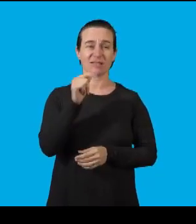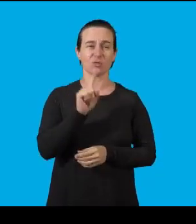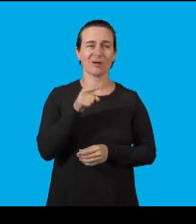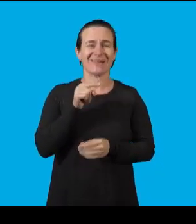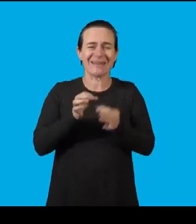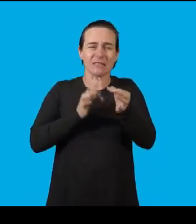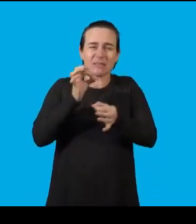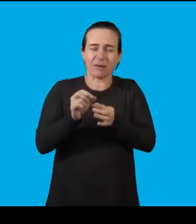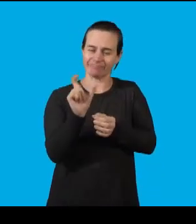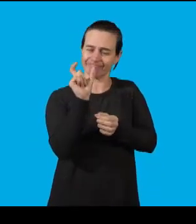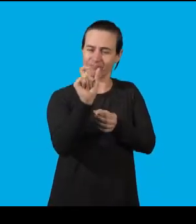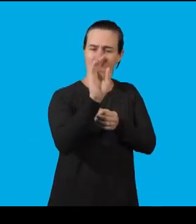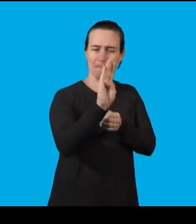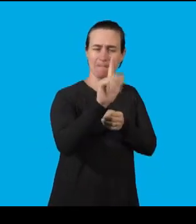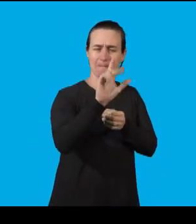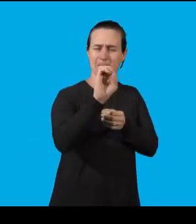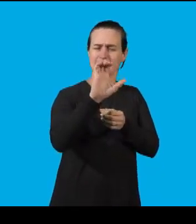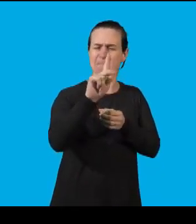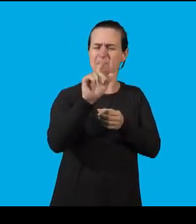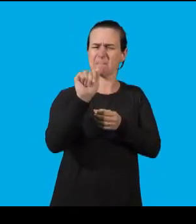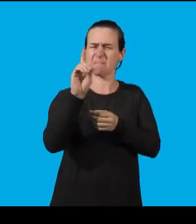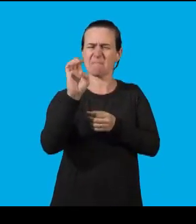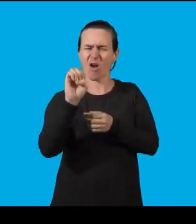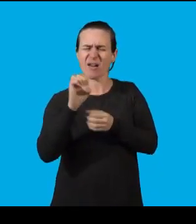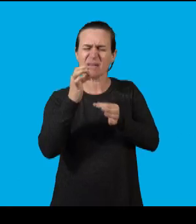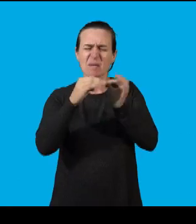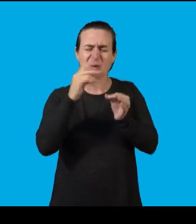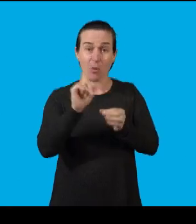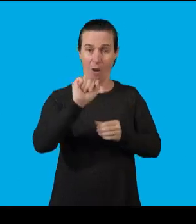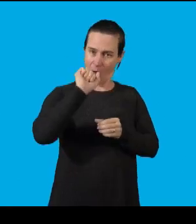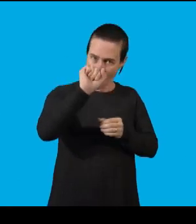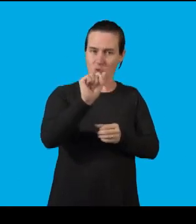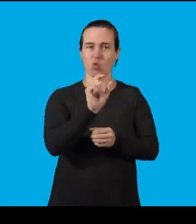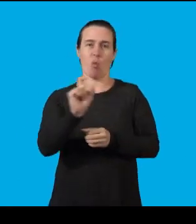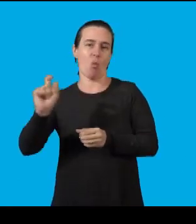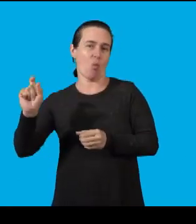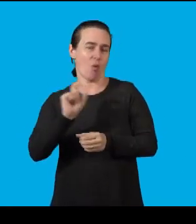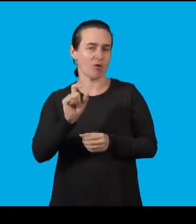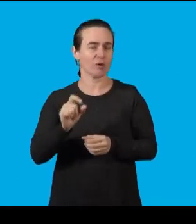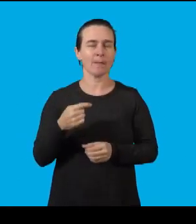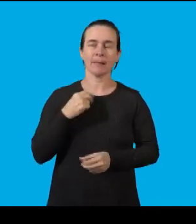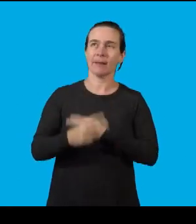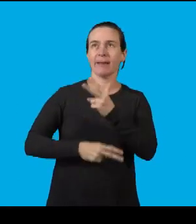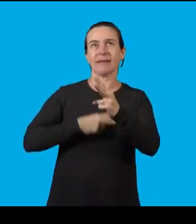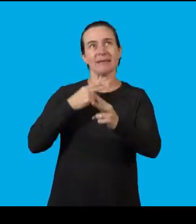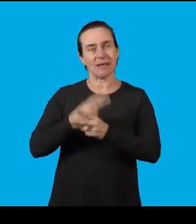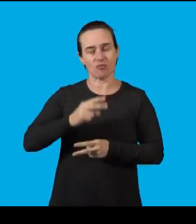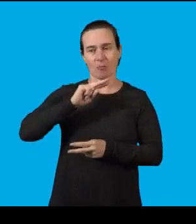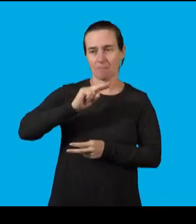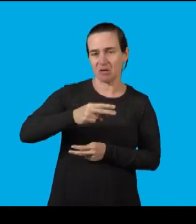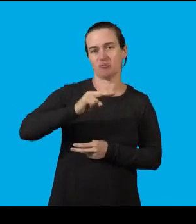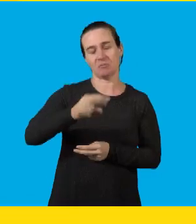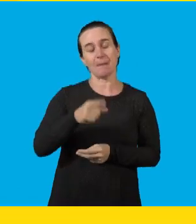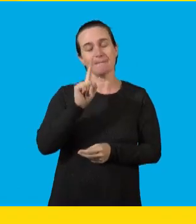It says, define the term blockade in your own words. Okay, I keep going back to